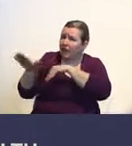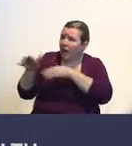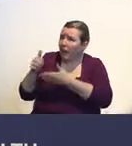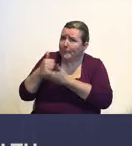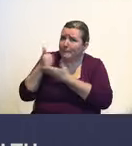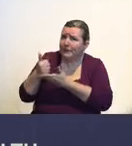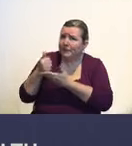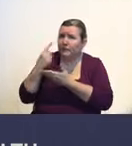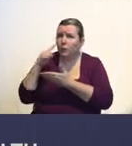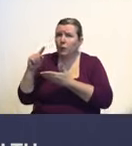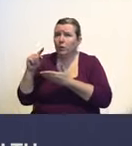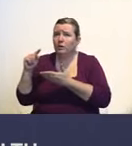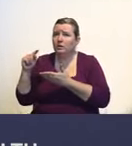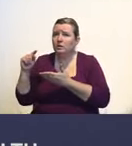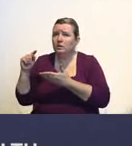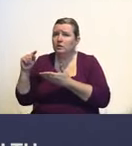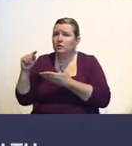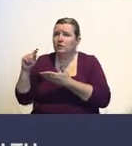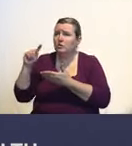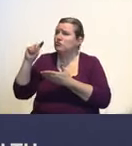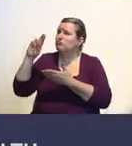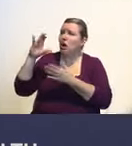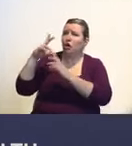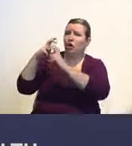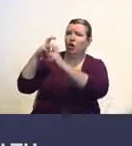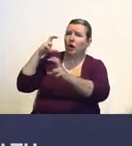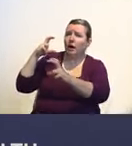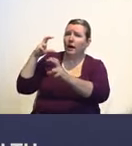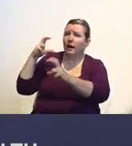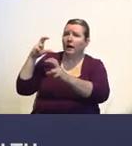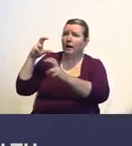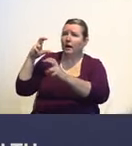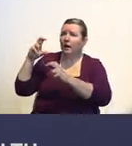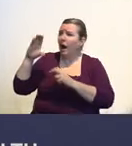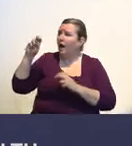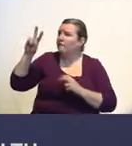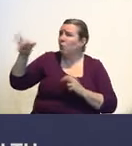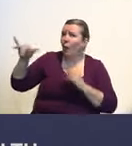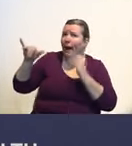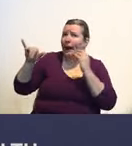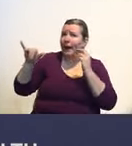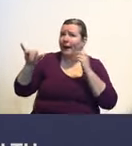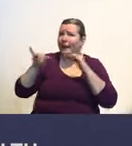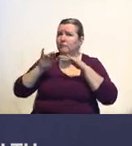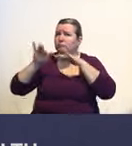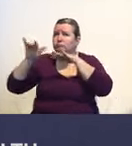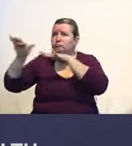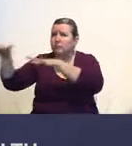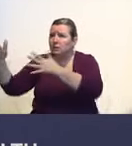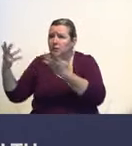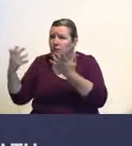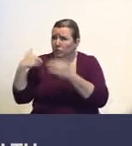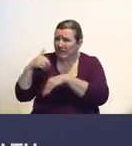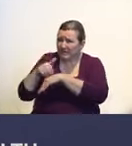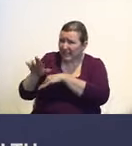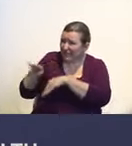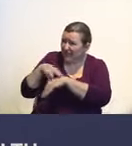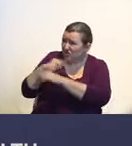convoy? And there is a trucker convoy planned for New Jersey next weekend. What preparations is the state taking to make sure roads aren't